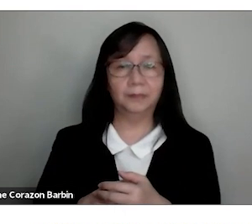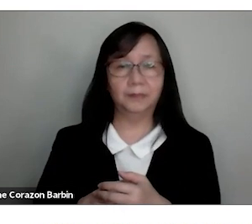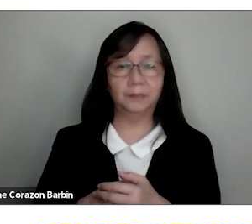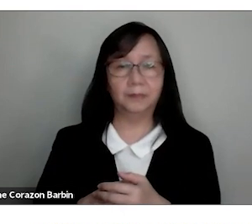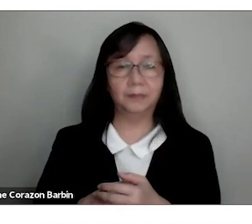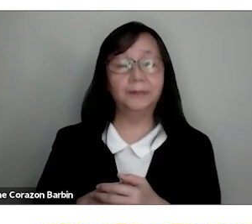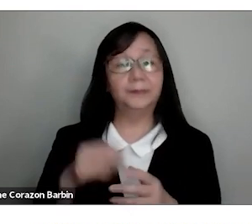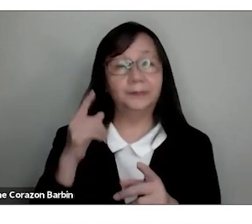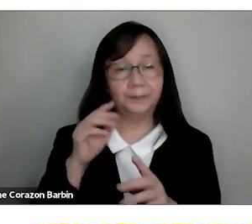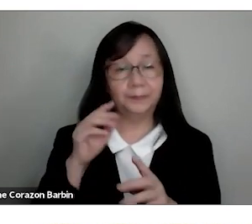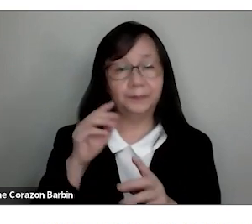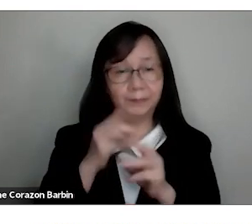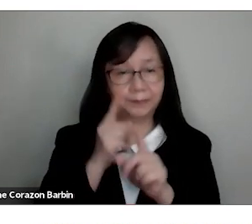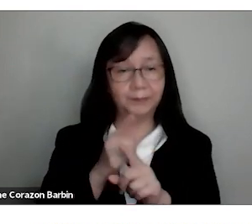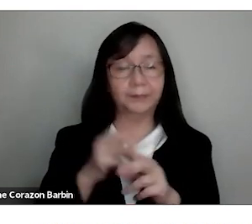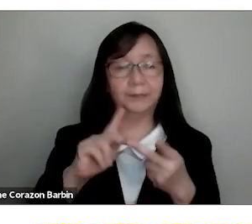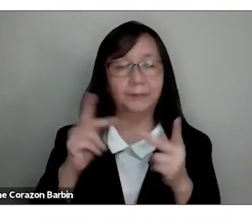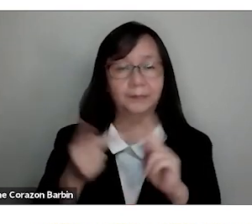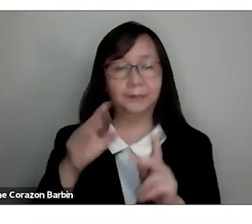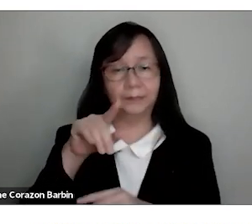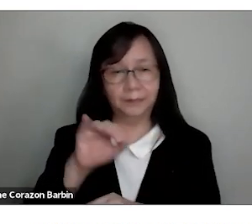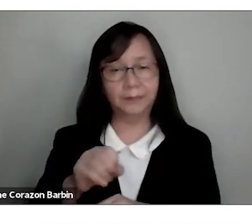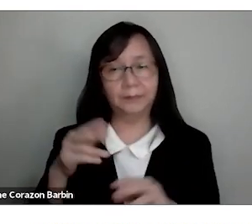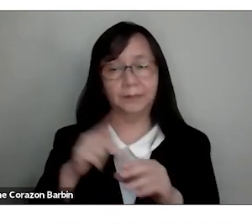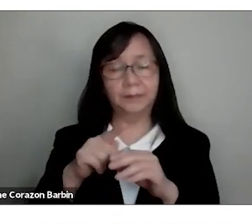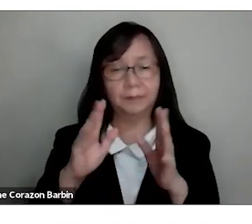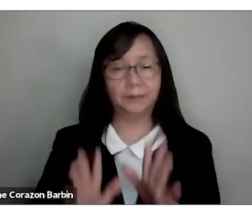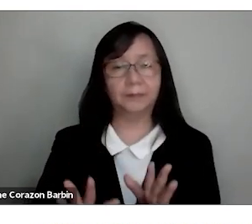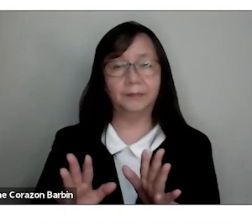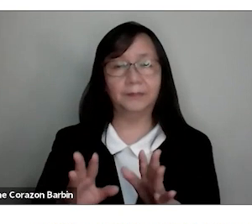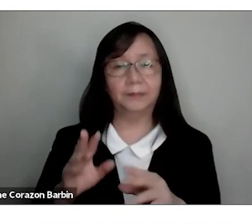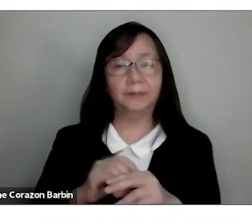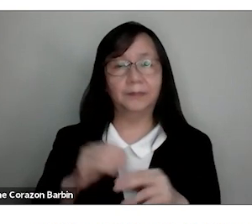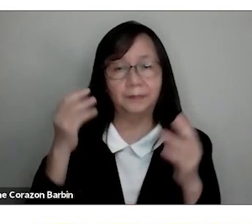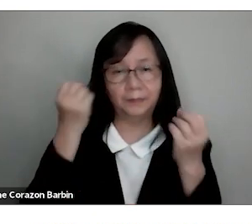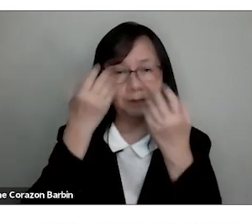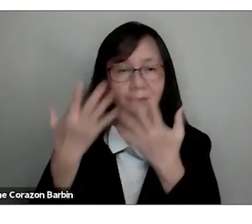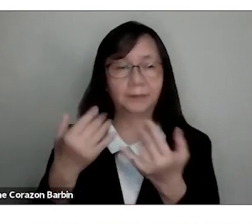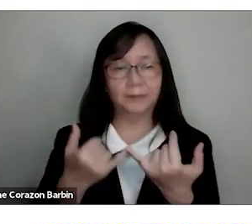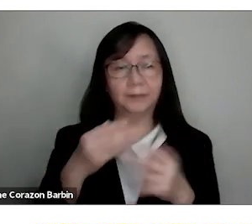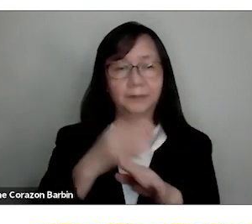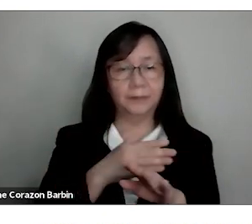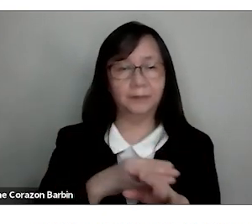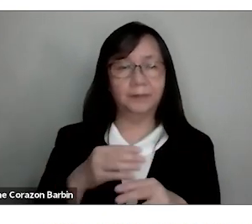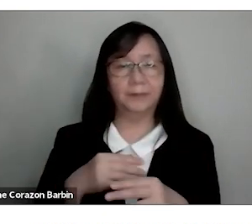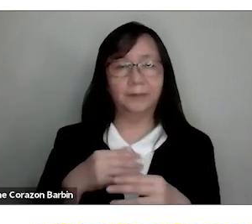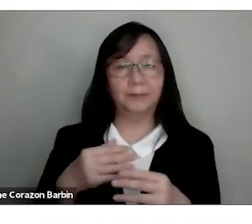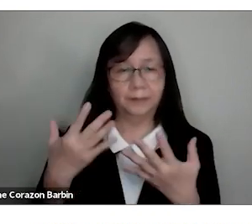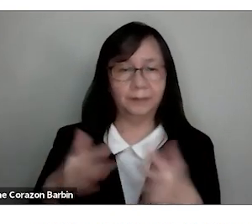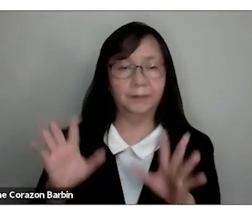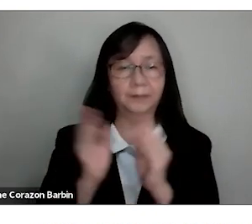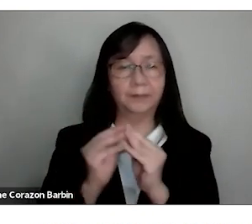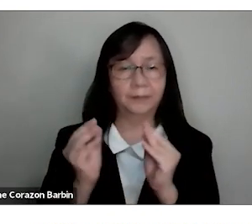Ensuring that partner CSOs and delegates are updated on the developments. So post-consultation follow-ups and